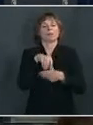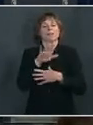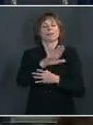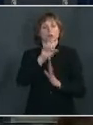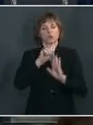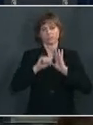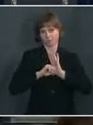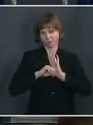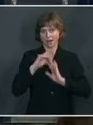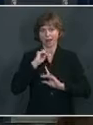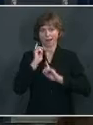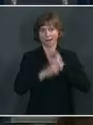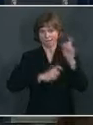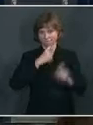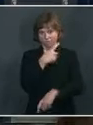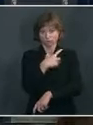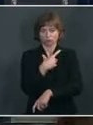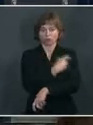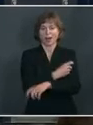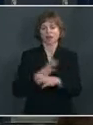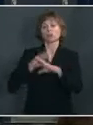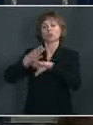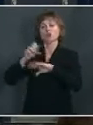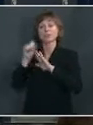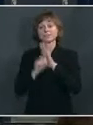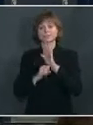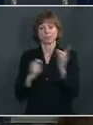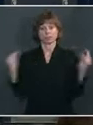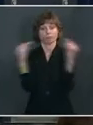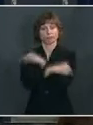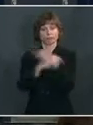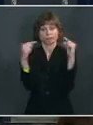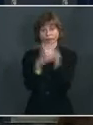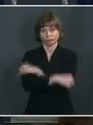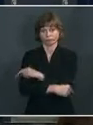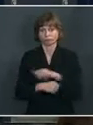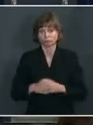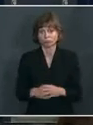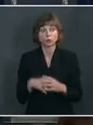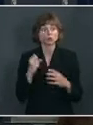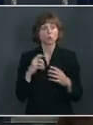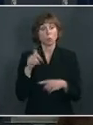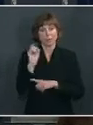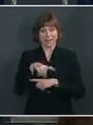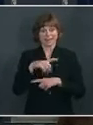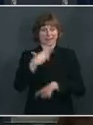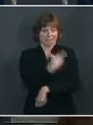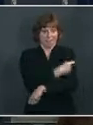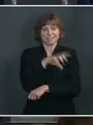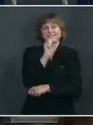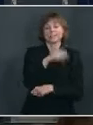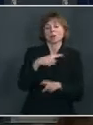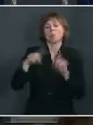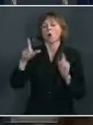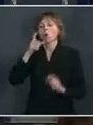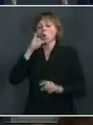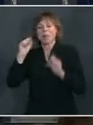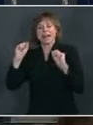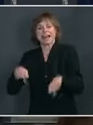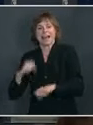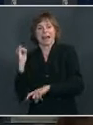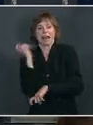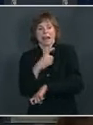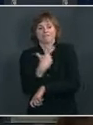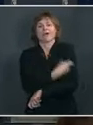and to administer shots across state lines. So we've talked a lot in here about the need for not just vaccines, but vaccinators, and this is an effort